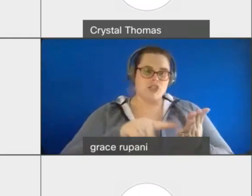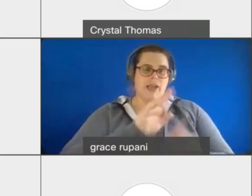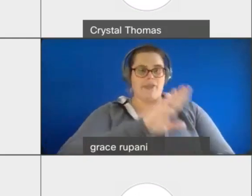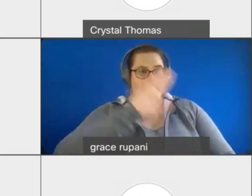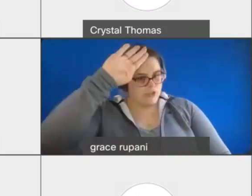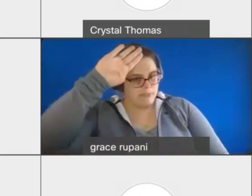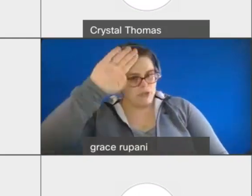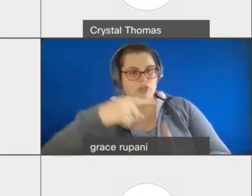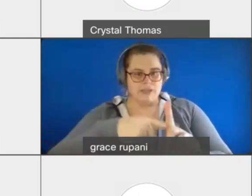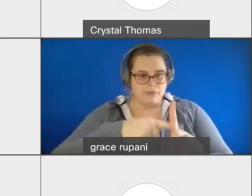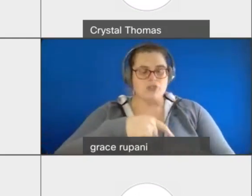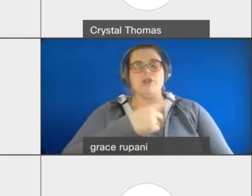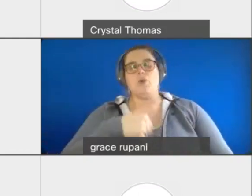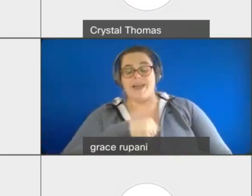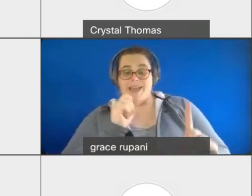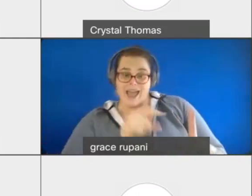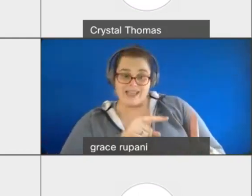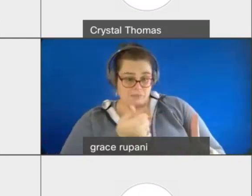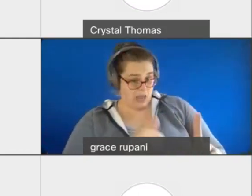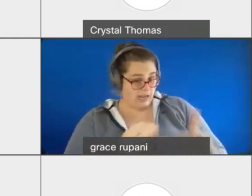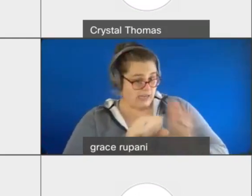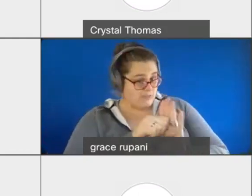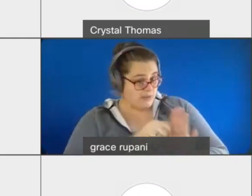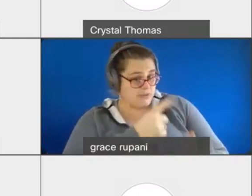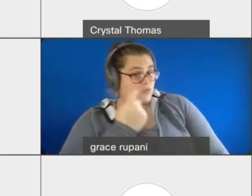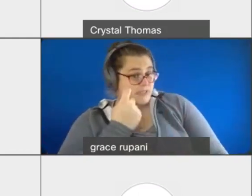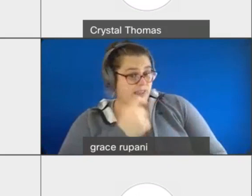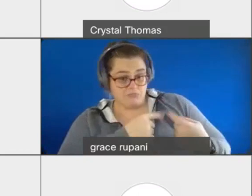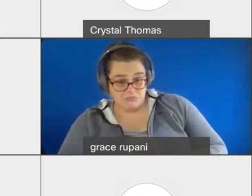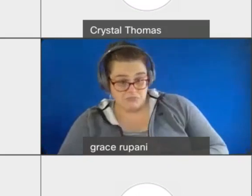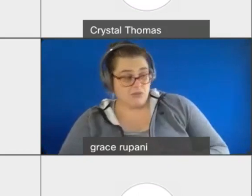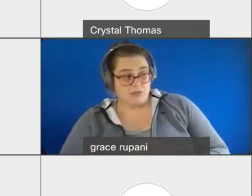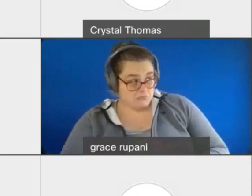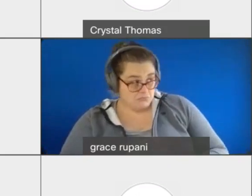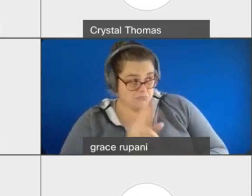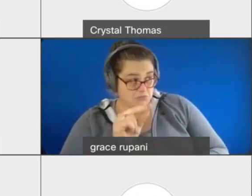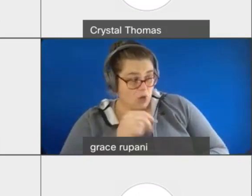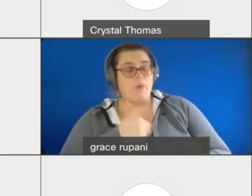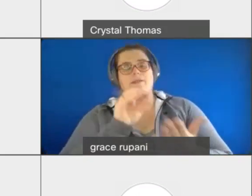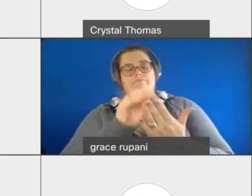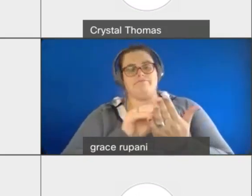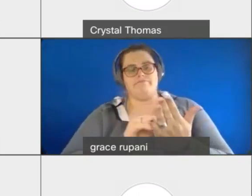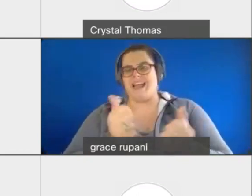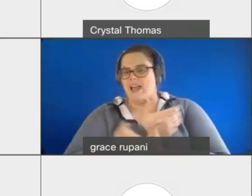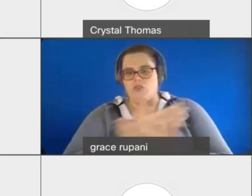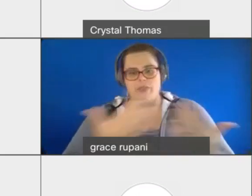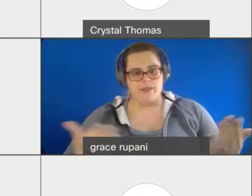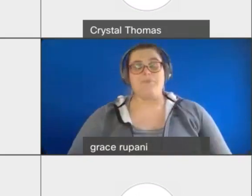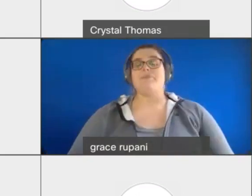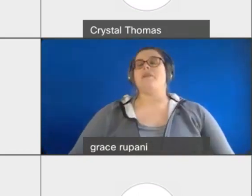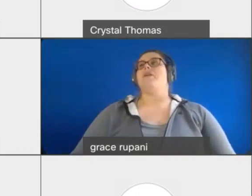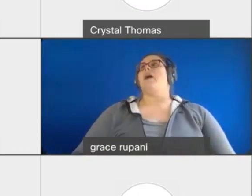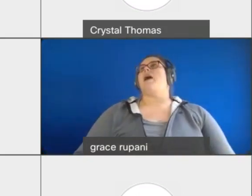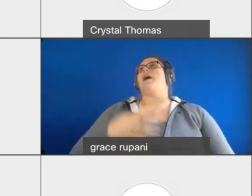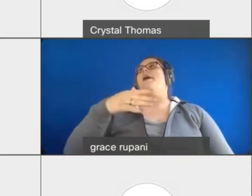We actually ask them about their signs and symptoms, and we document that. Hand wash and sanitizer. I mean, everywhere throughout